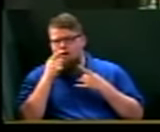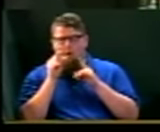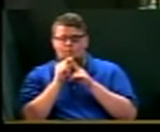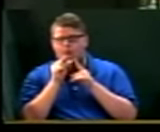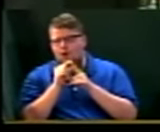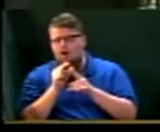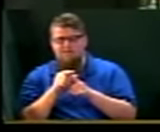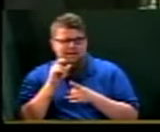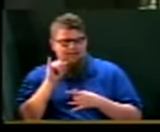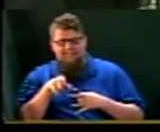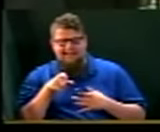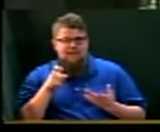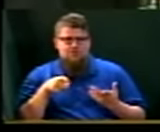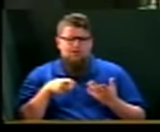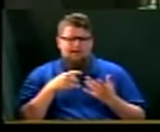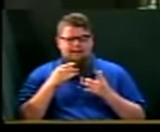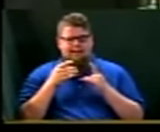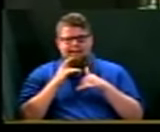little more time.